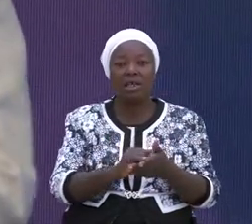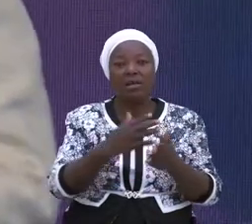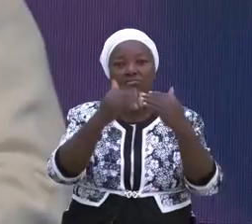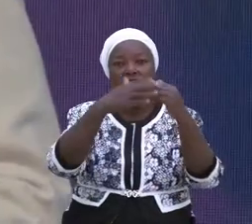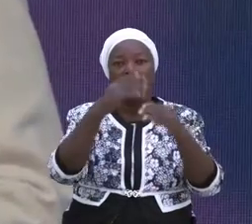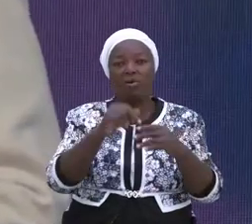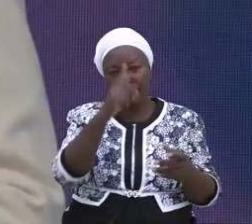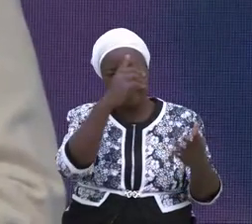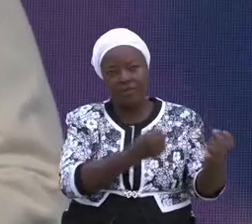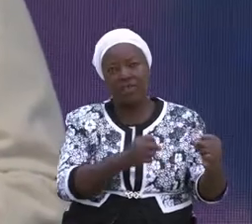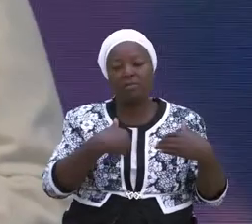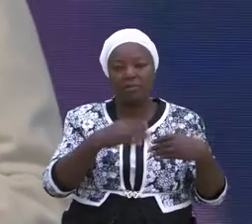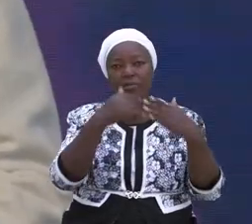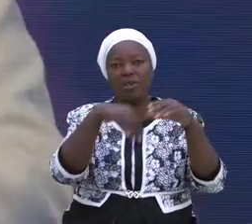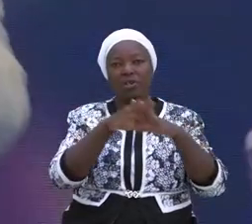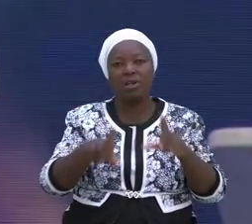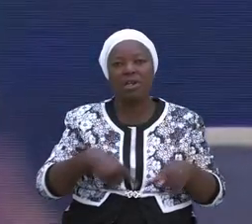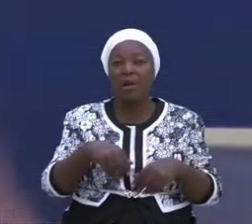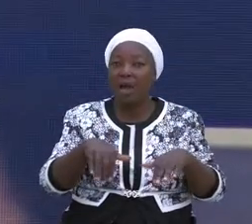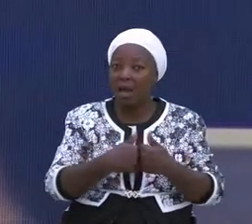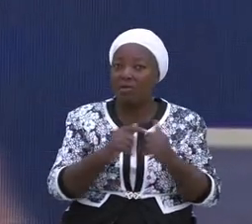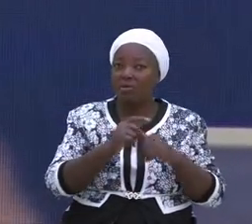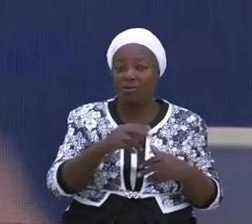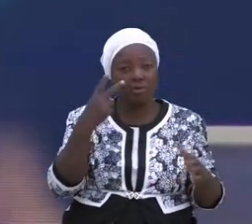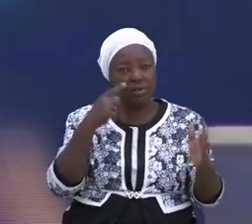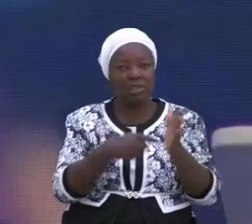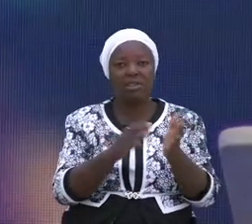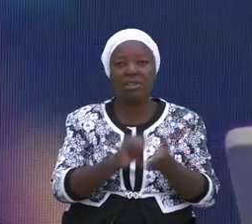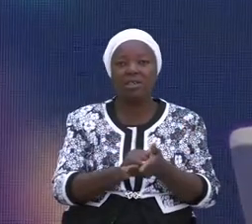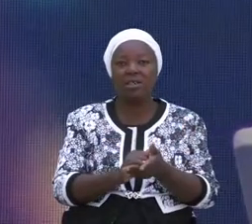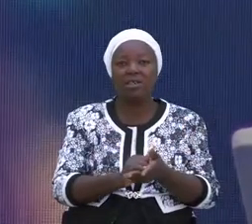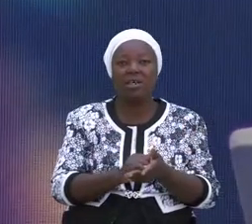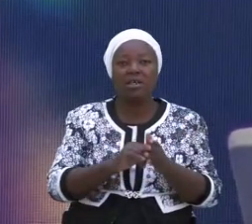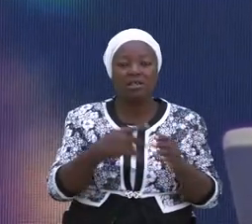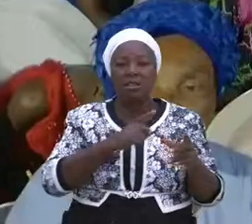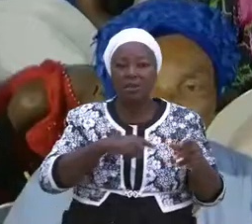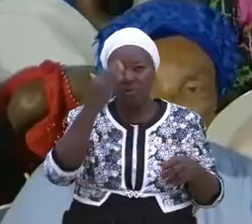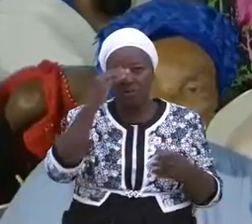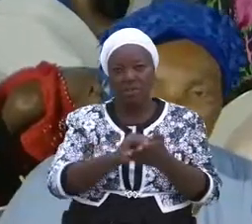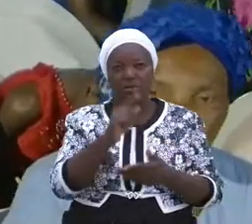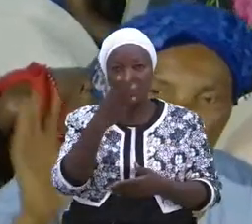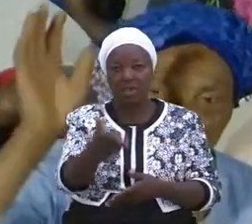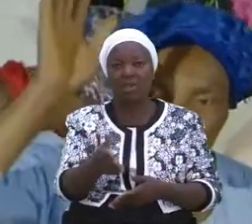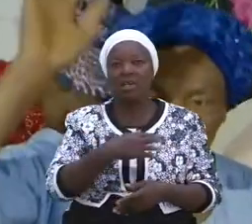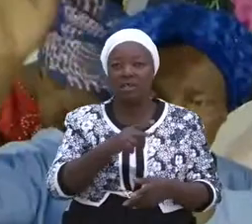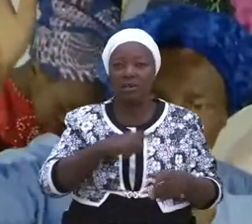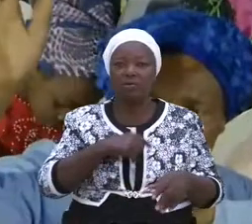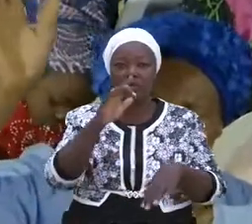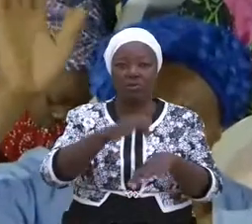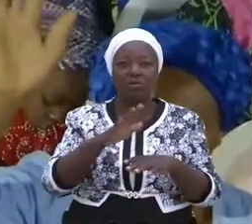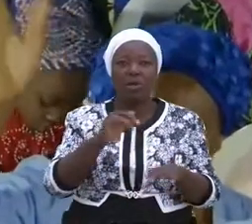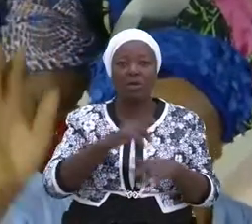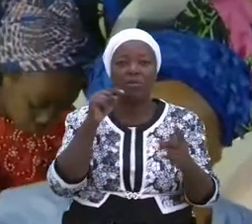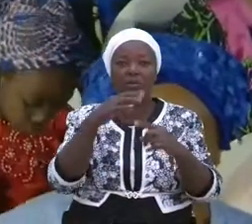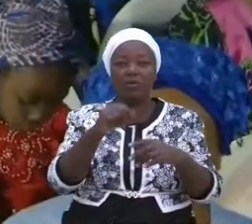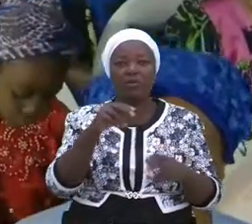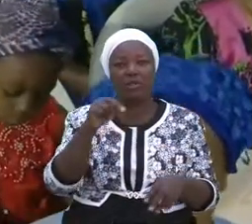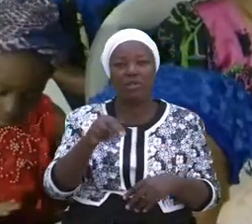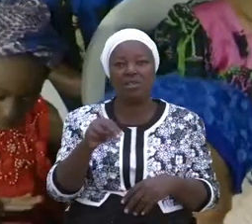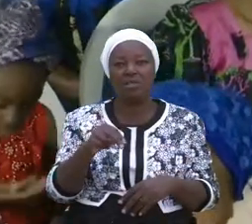build on that? The Lord knows you are there. The Lord will reach you at your point of need. I want to talk